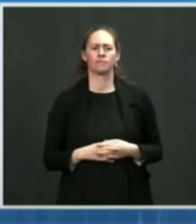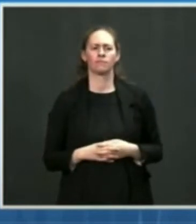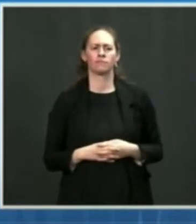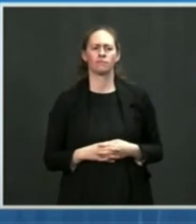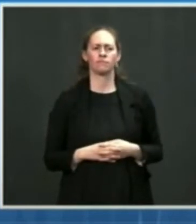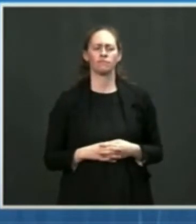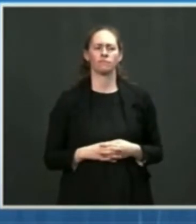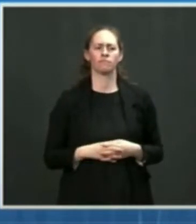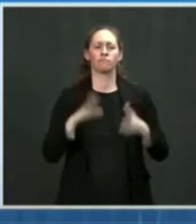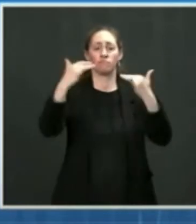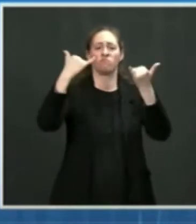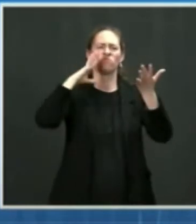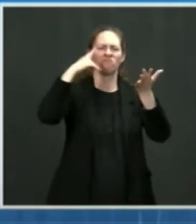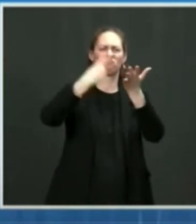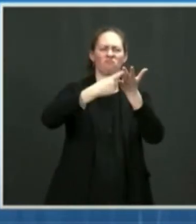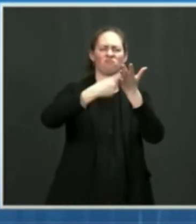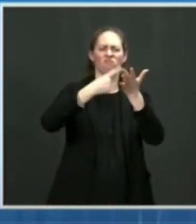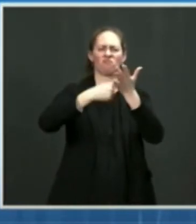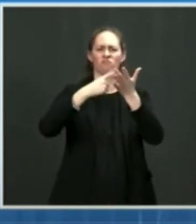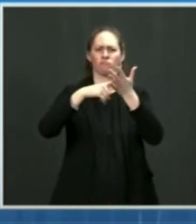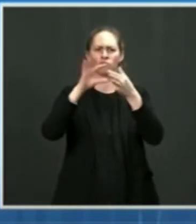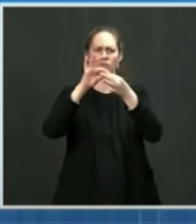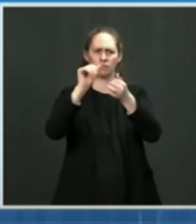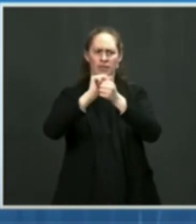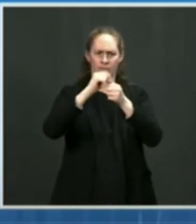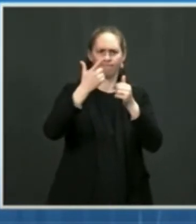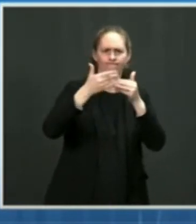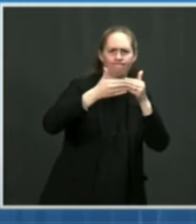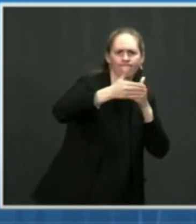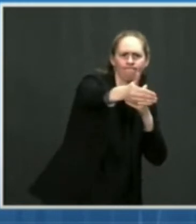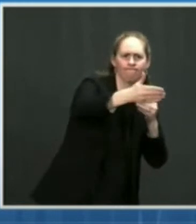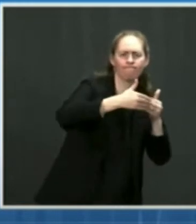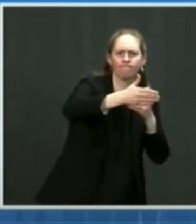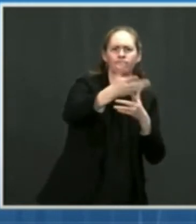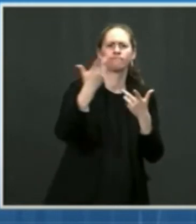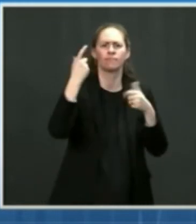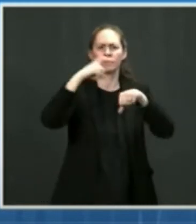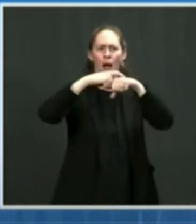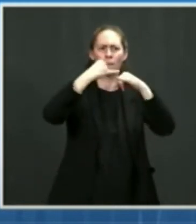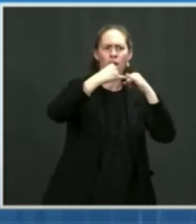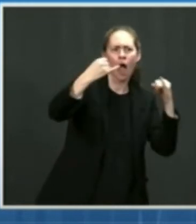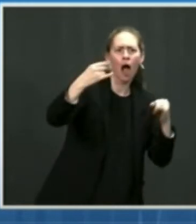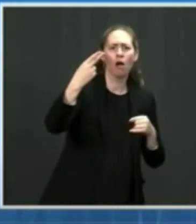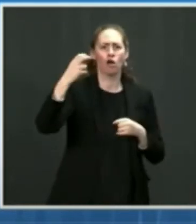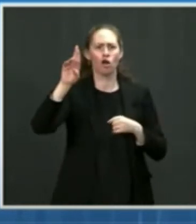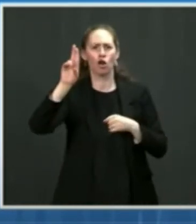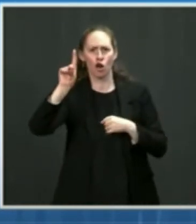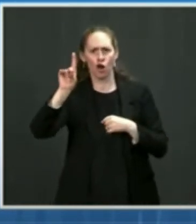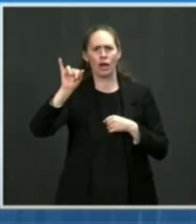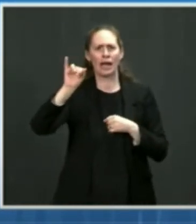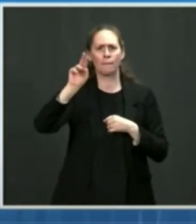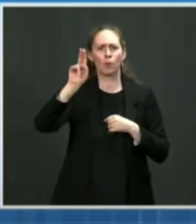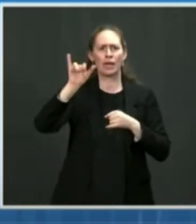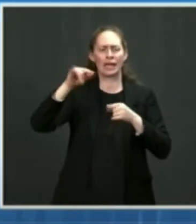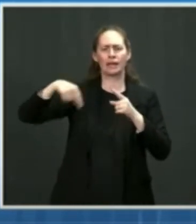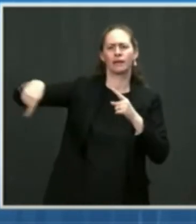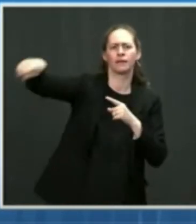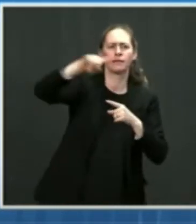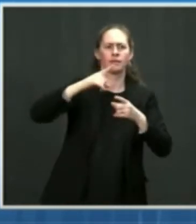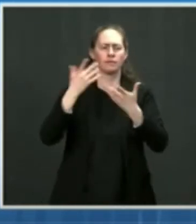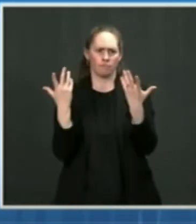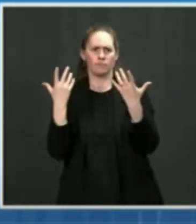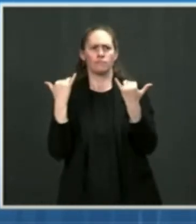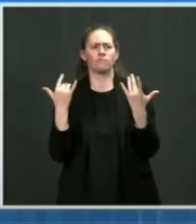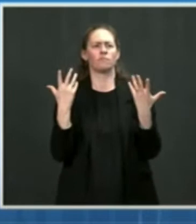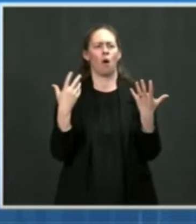vaccinating kids impacts herd immunity. Maybe Dr. Fauci, you can answer those. And I'm glad to help out on the where part, although you can